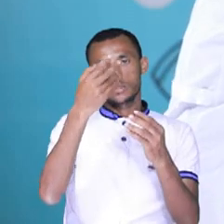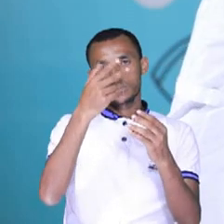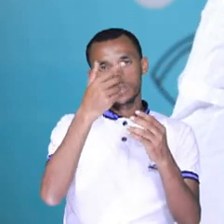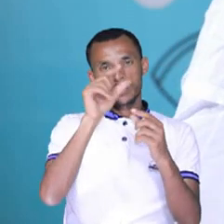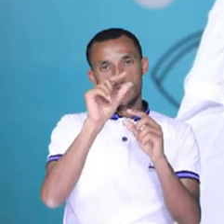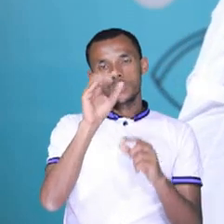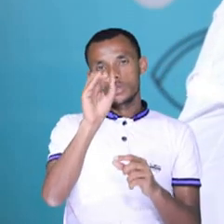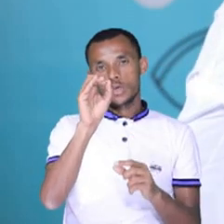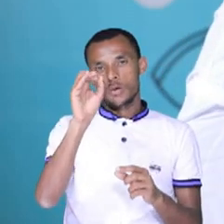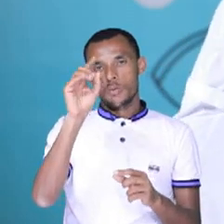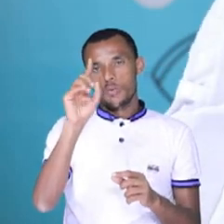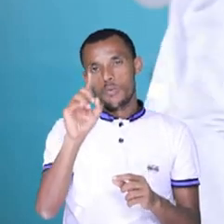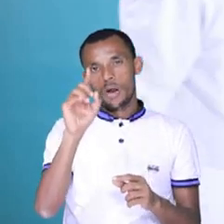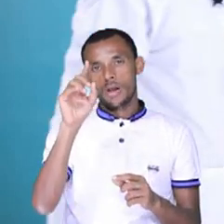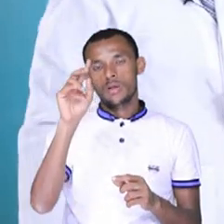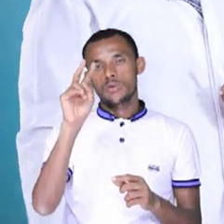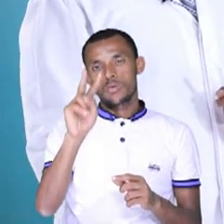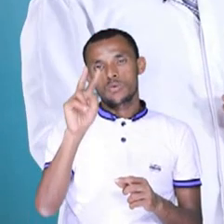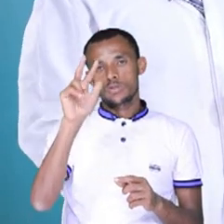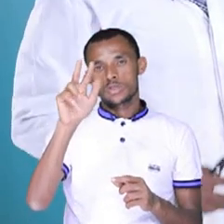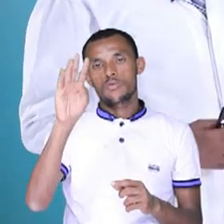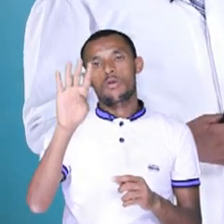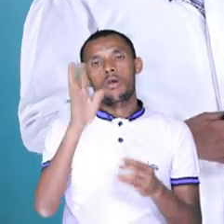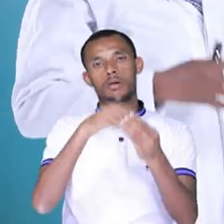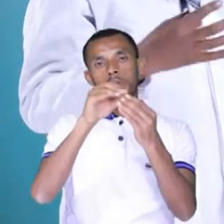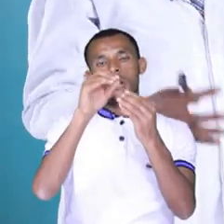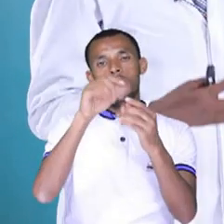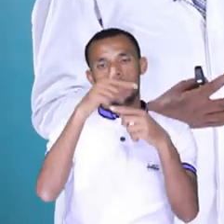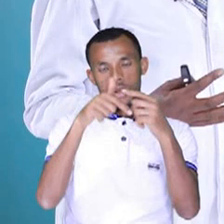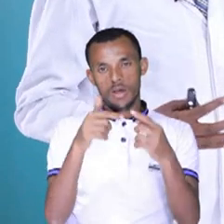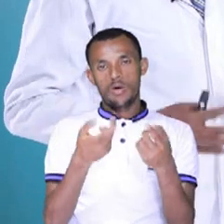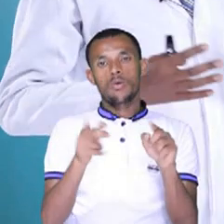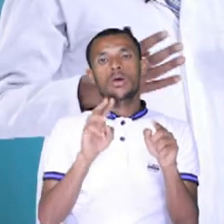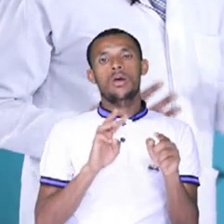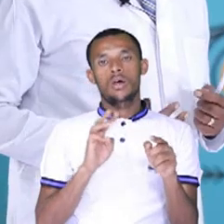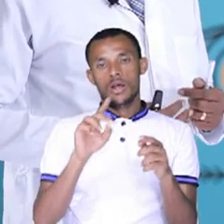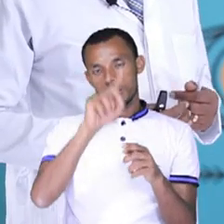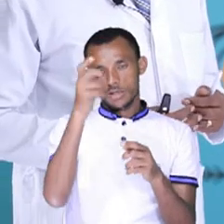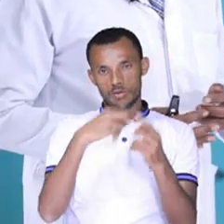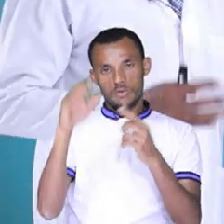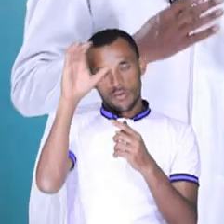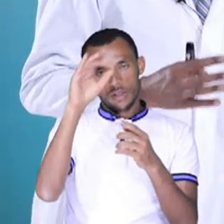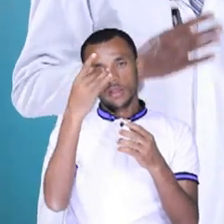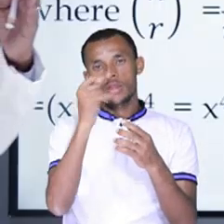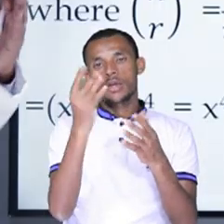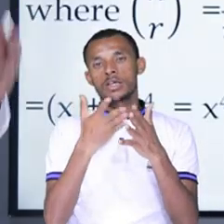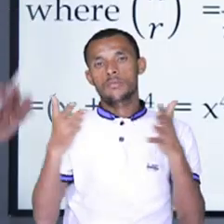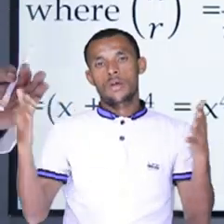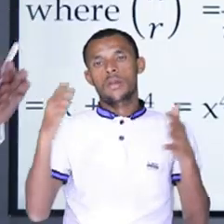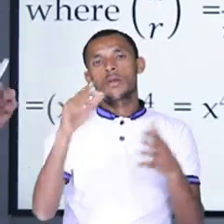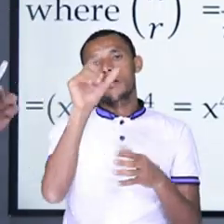is the power of 1, y squared, y cubed, y is the 4 it comes. So when you are asked to find the expanded form of